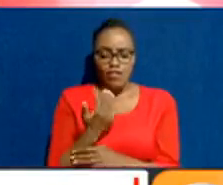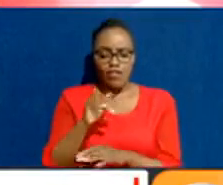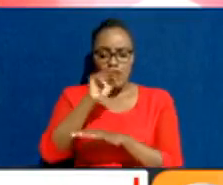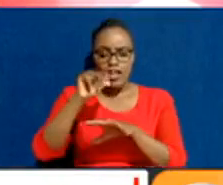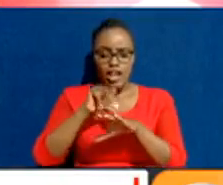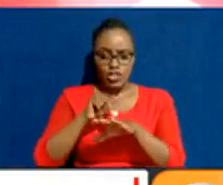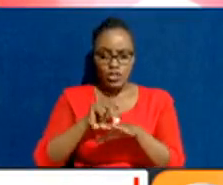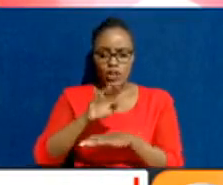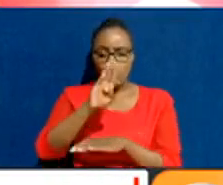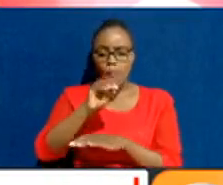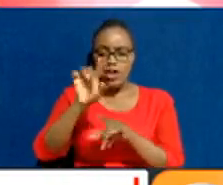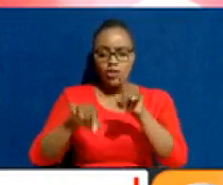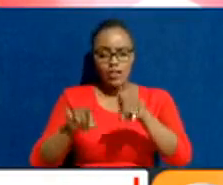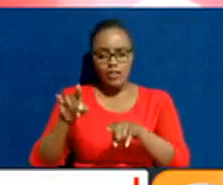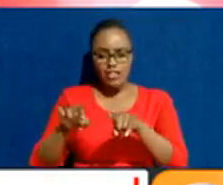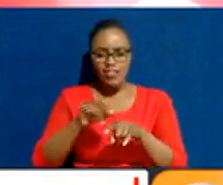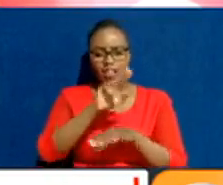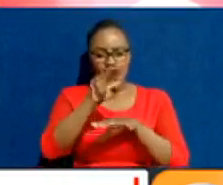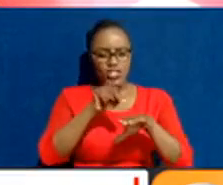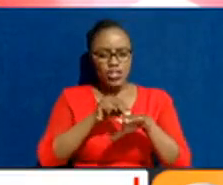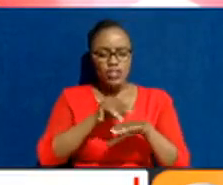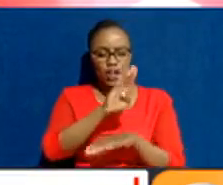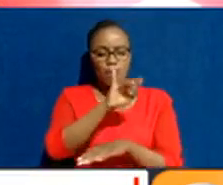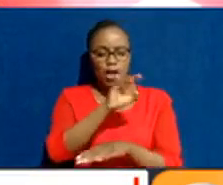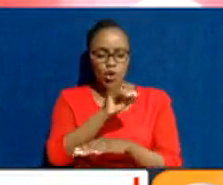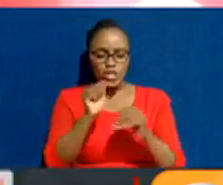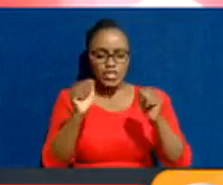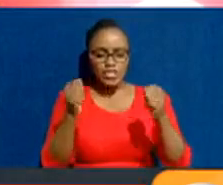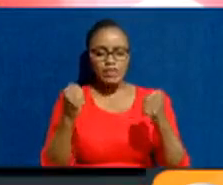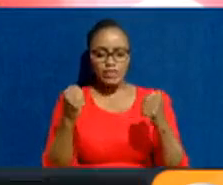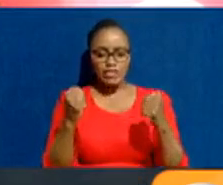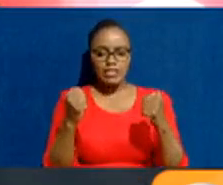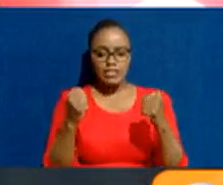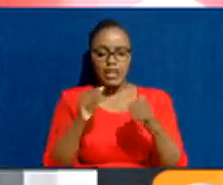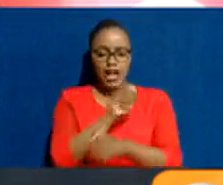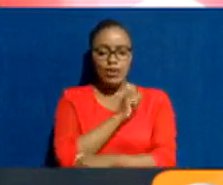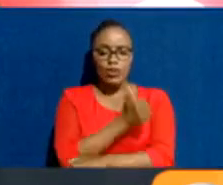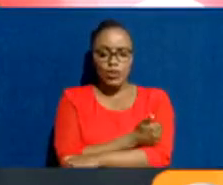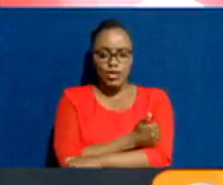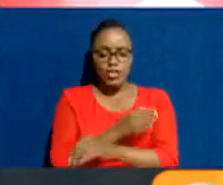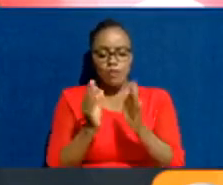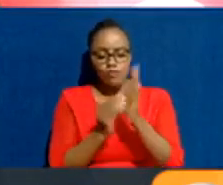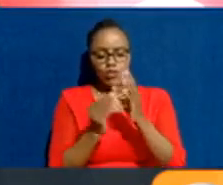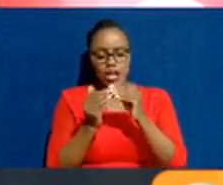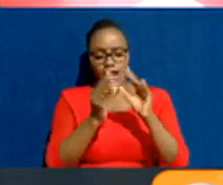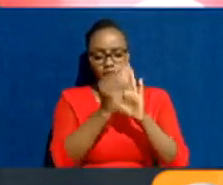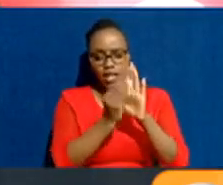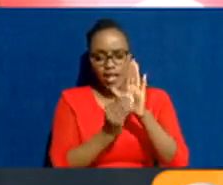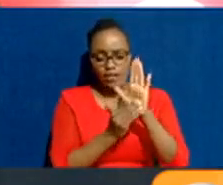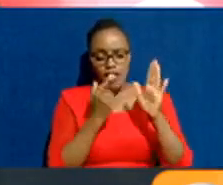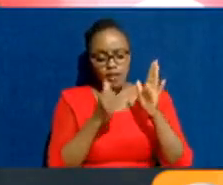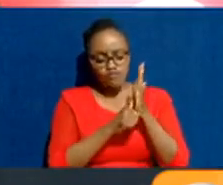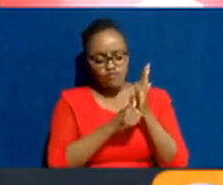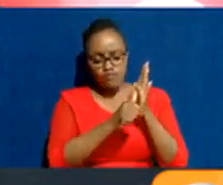National Biodiversity, National Biosafety Authority has put some guidelines on labeling